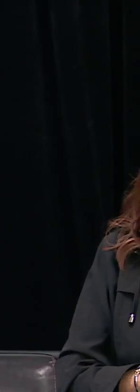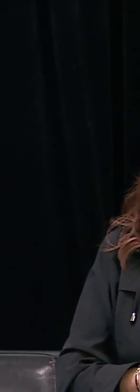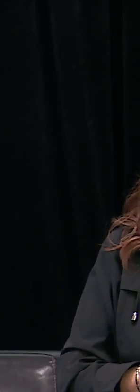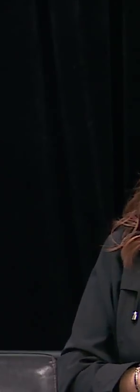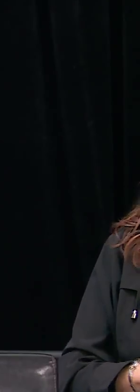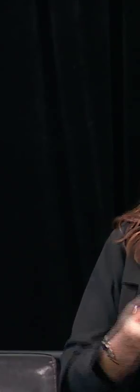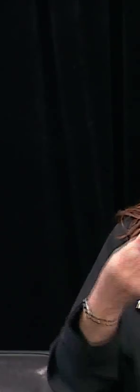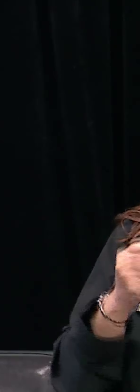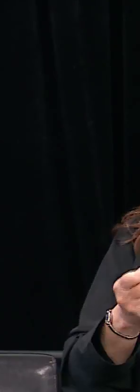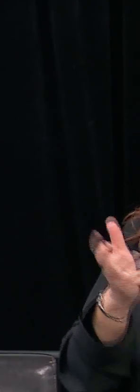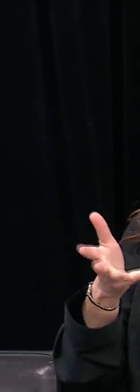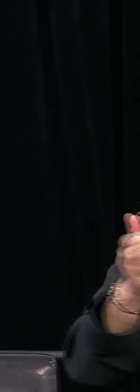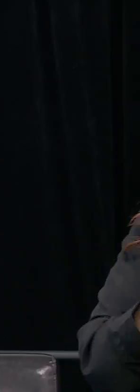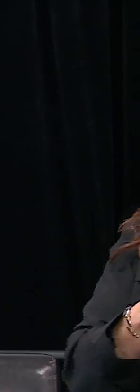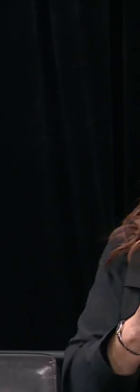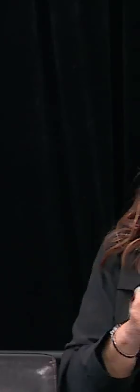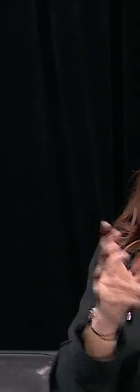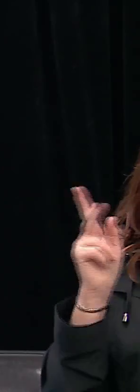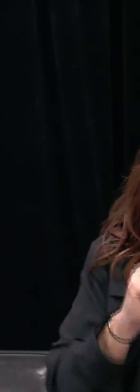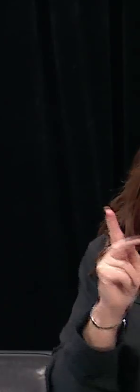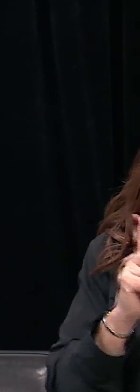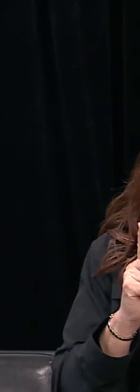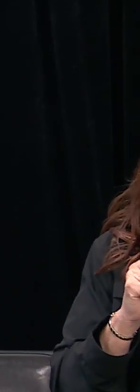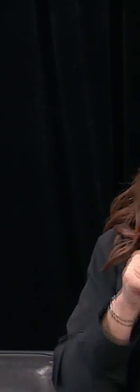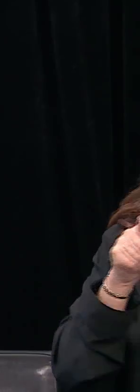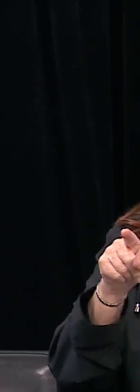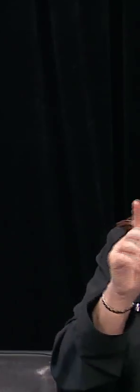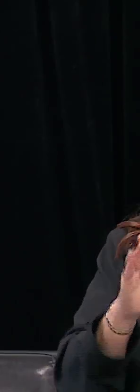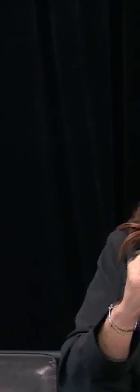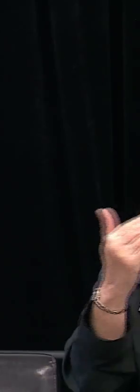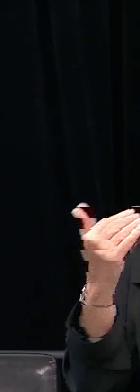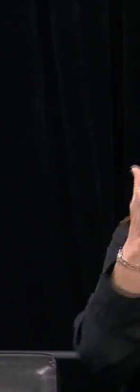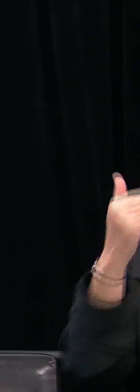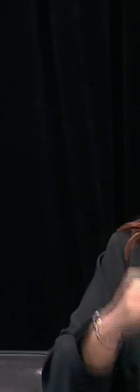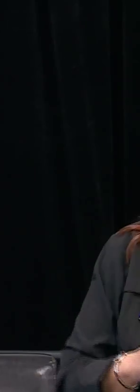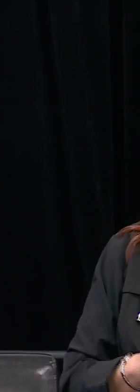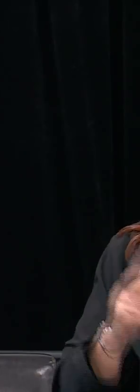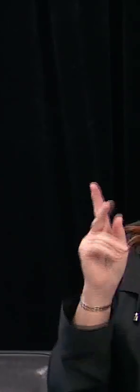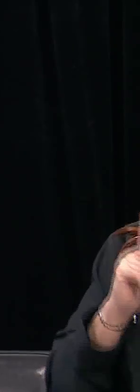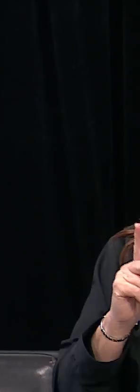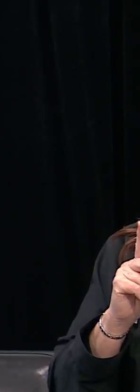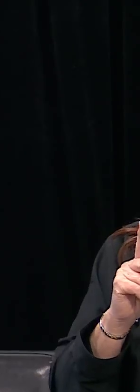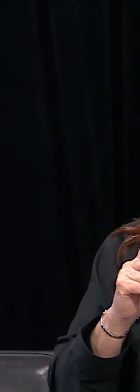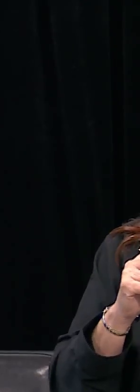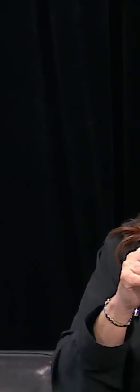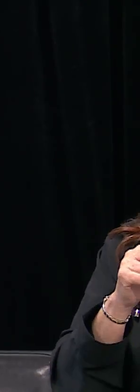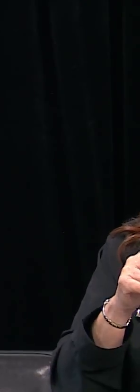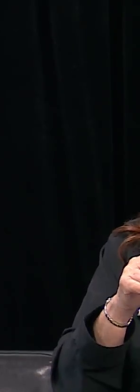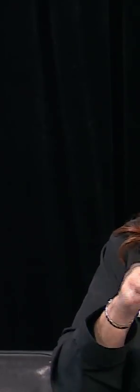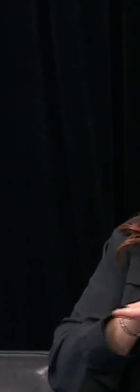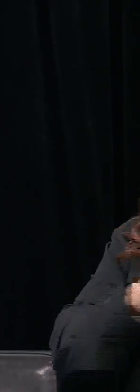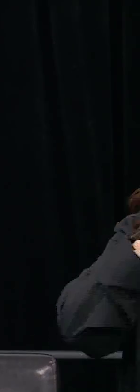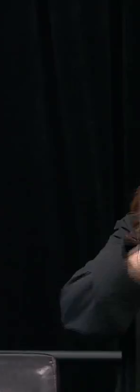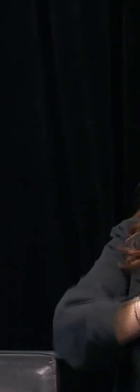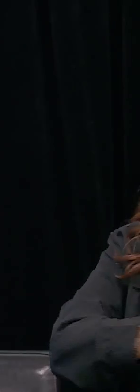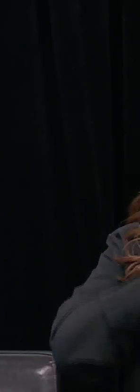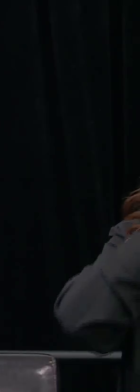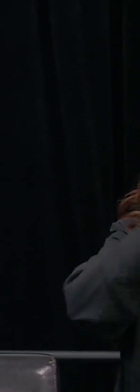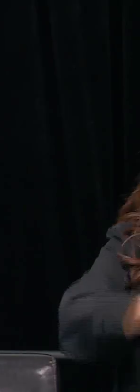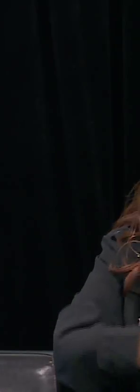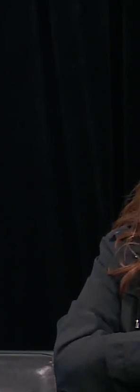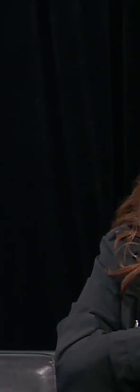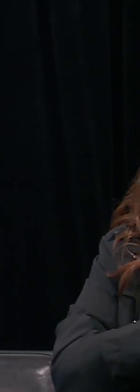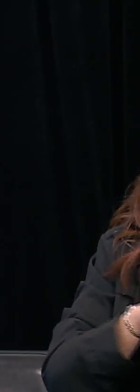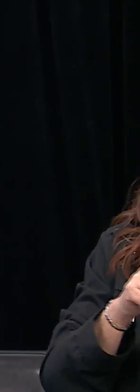with hearing people, this person is not equal to the hearing person. He's always trying to catch up or play in